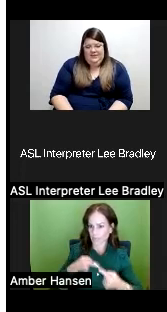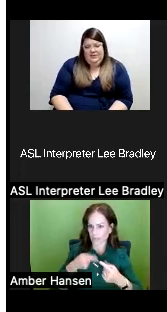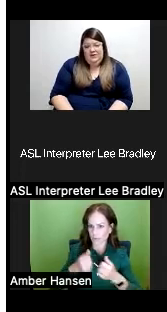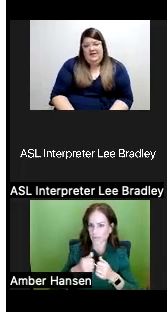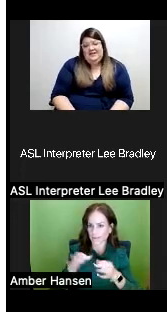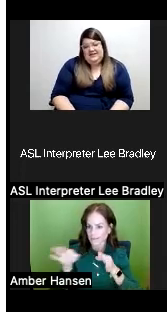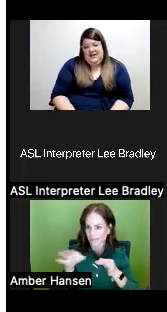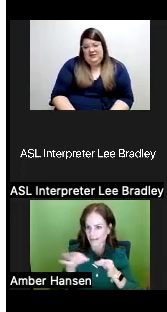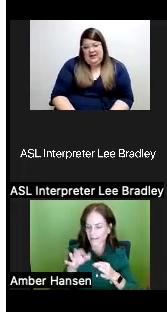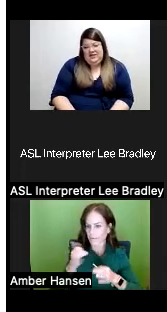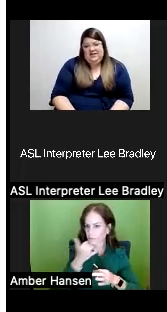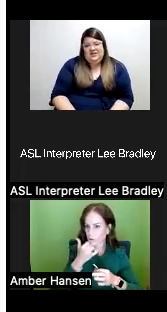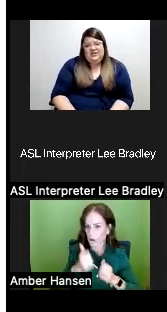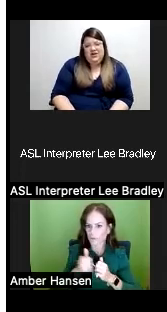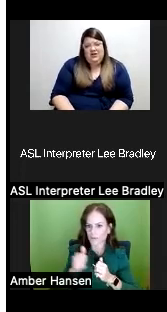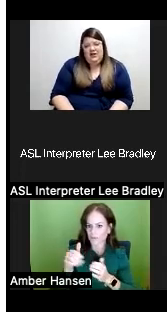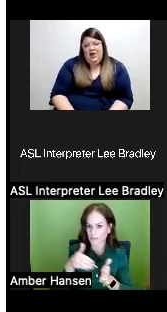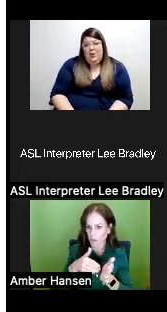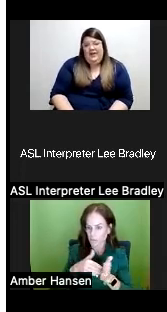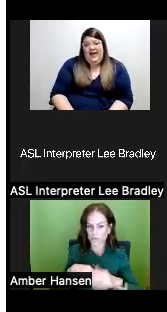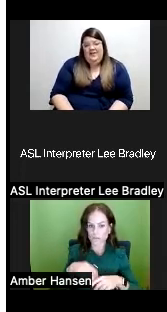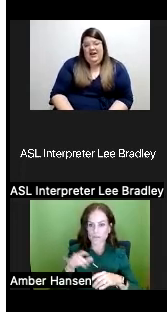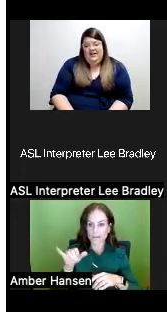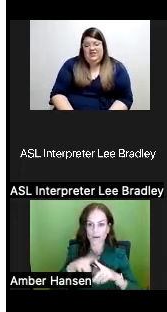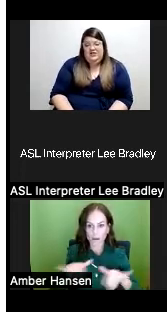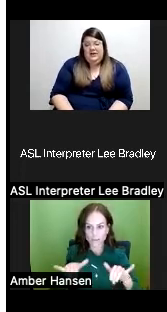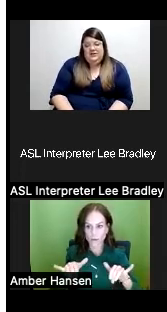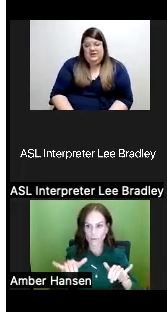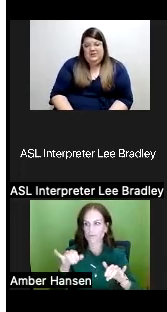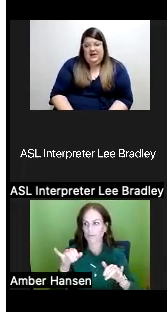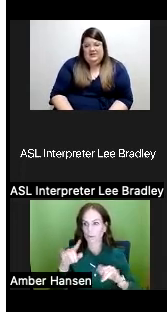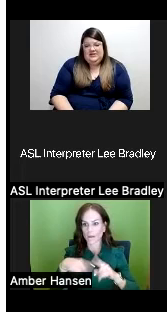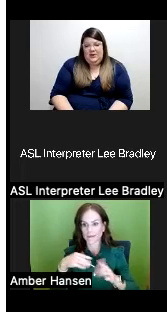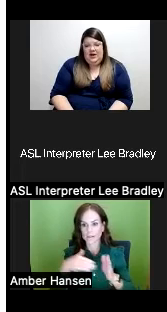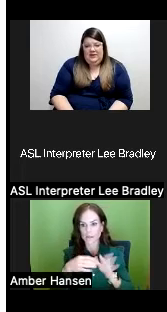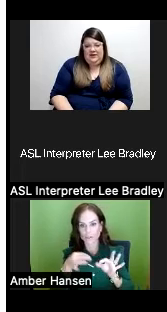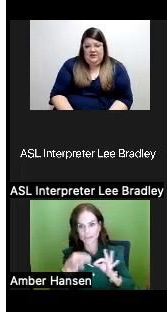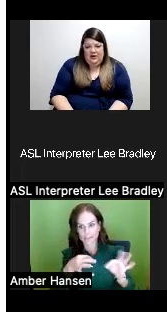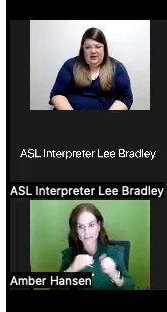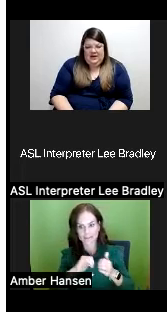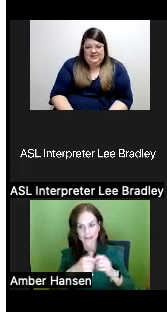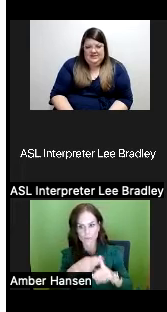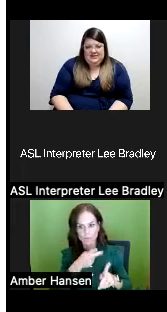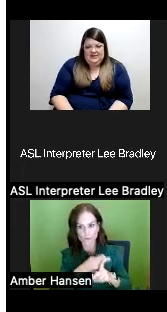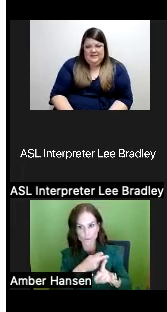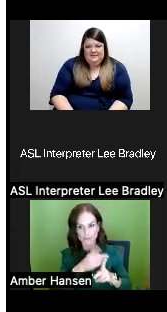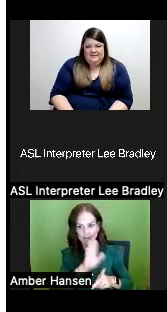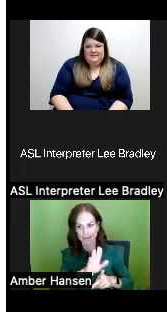Often deaf people don't have access to that information, and so they struggle when they have a health issue to be able to explain what's going on with their own